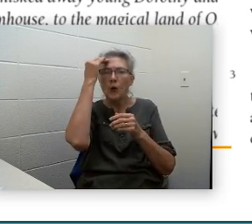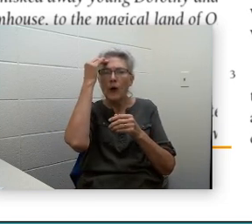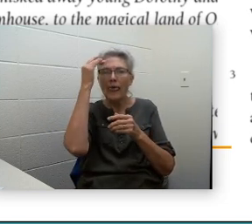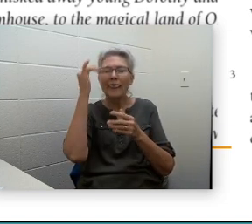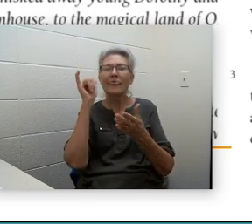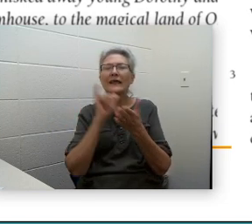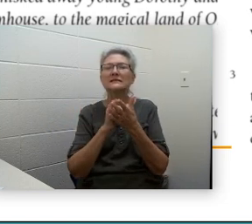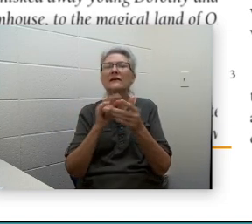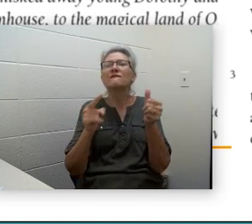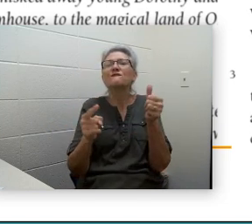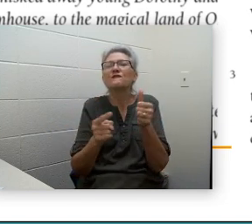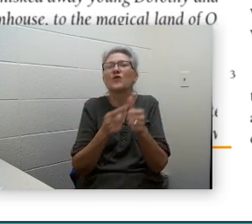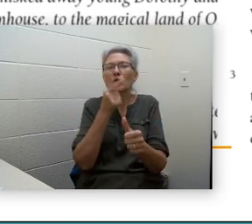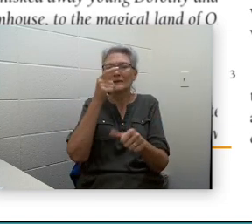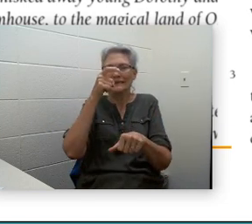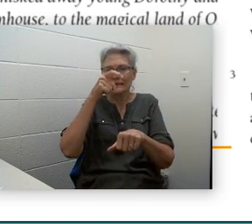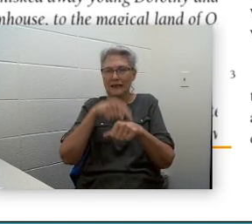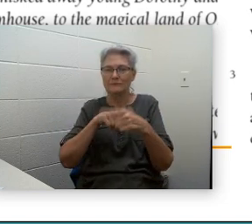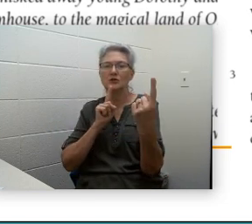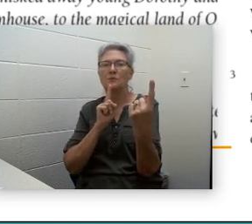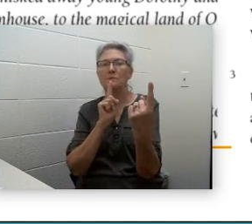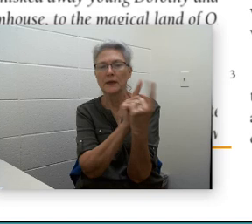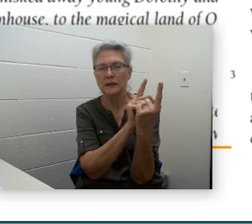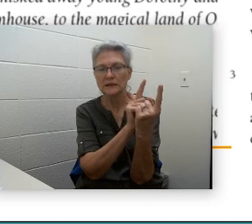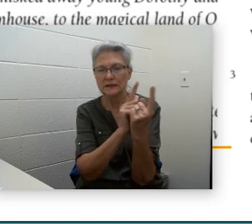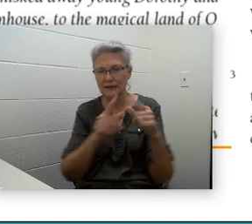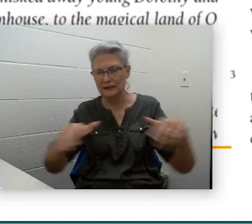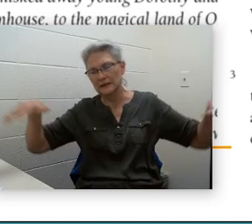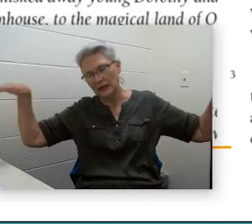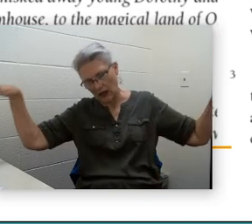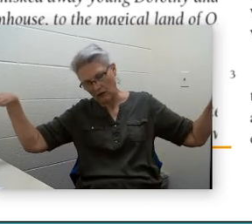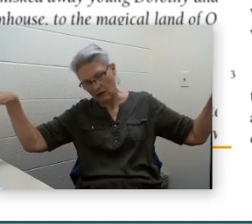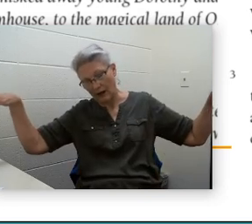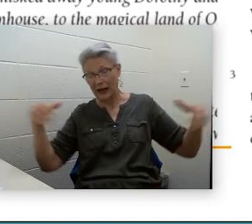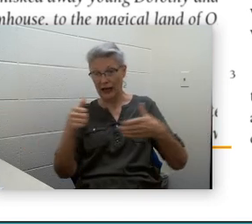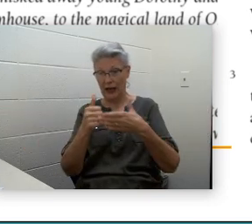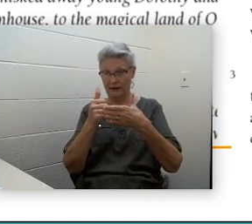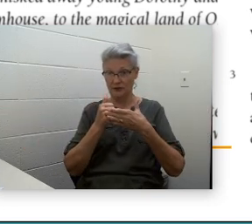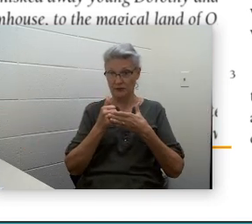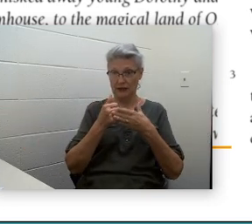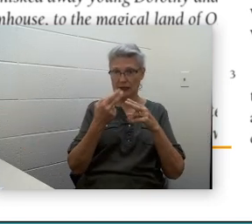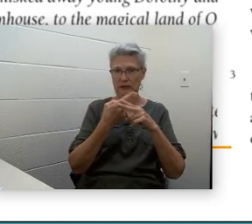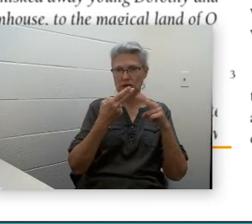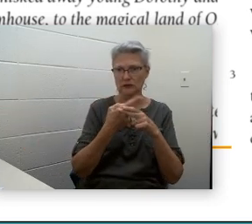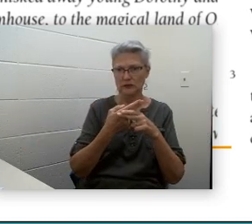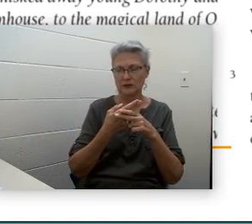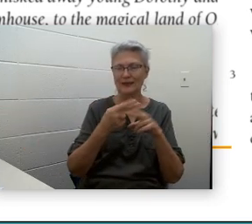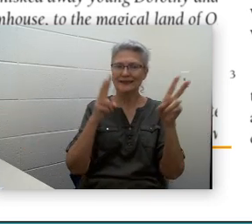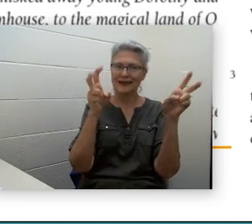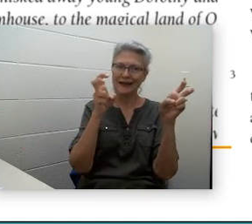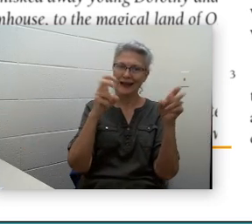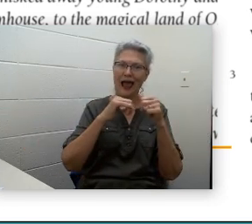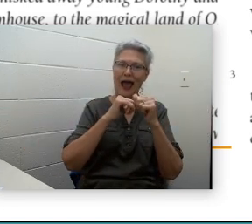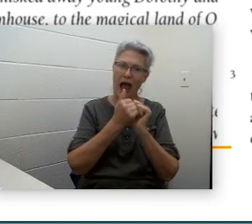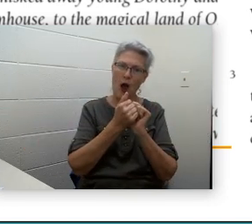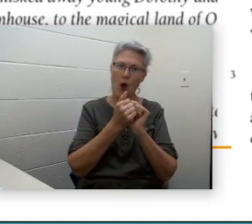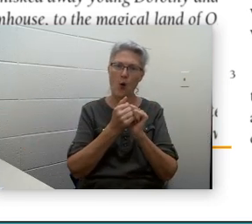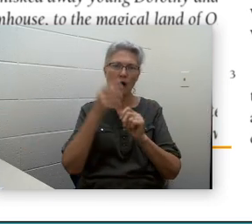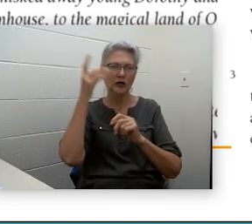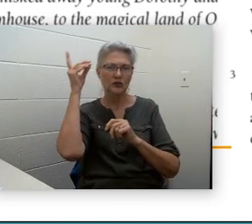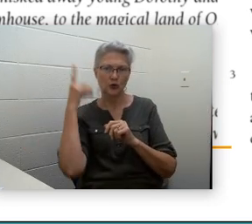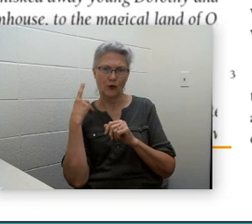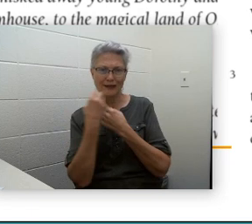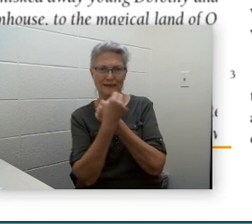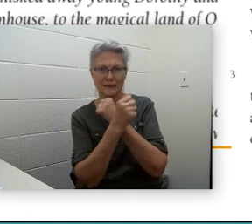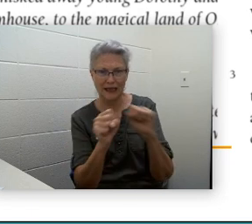she encounters or meets the Scarecrow. It also helps because I used the title, How Dorothy Saved the Scarecrow, that I know that this